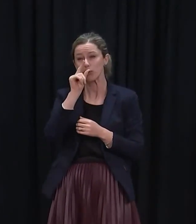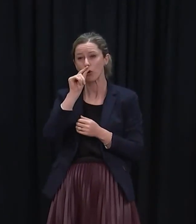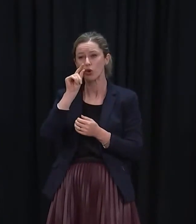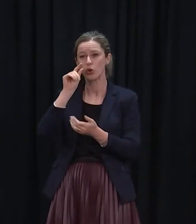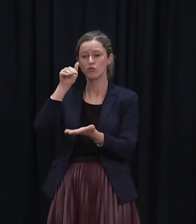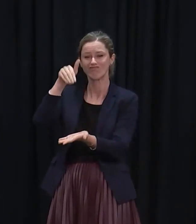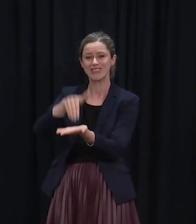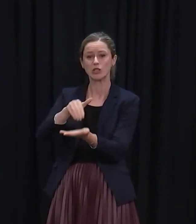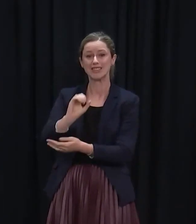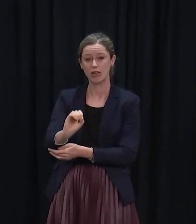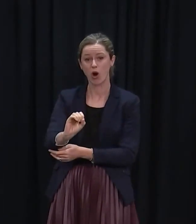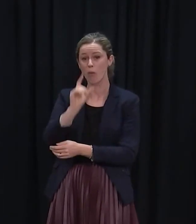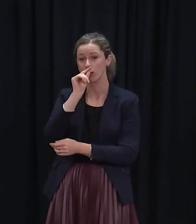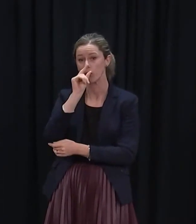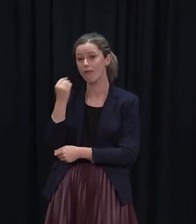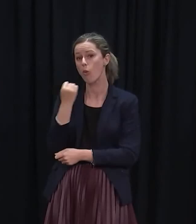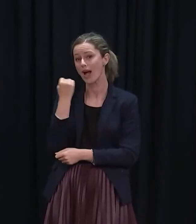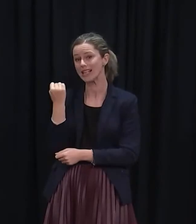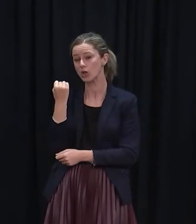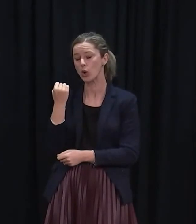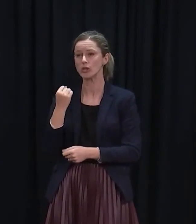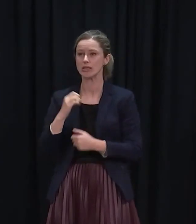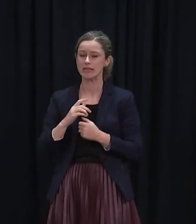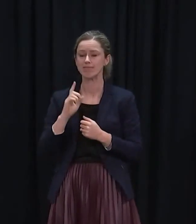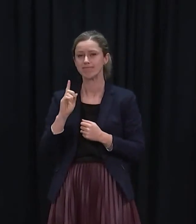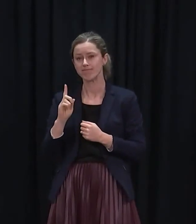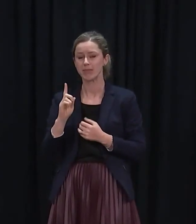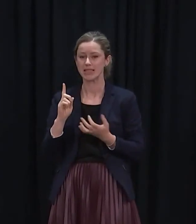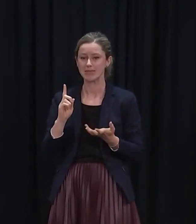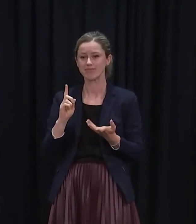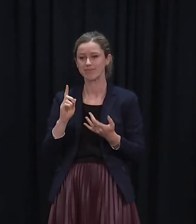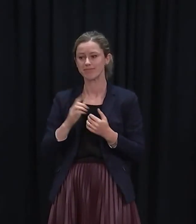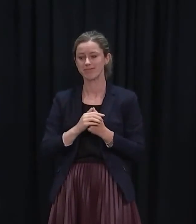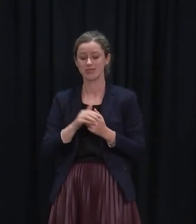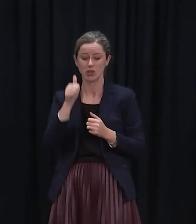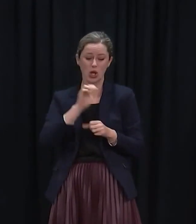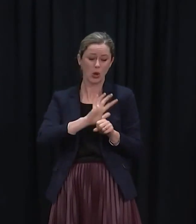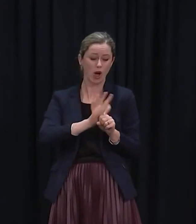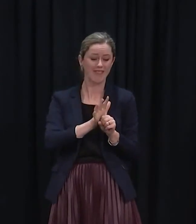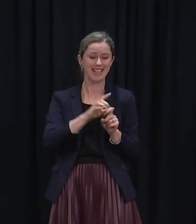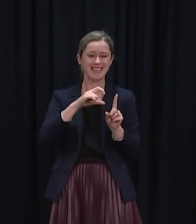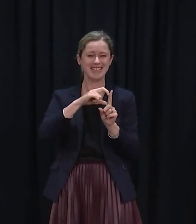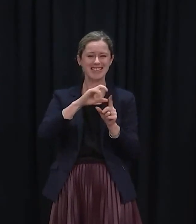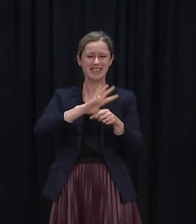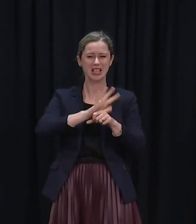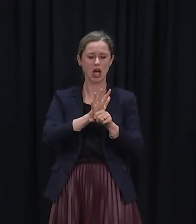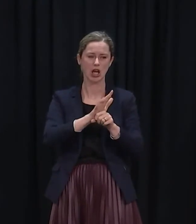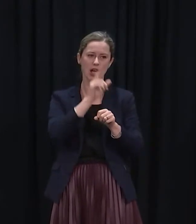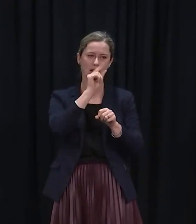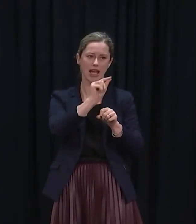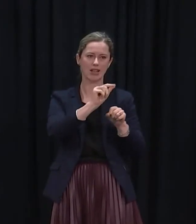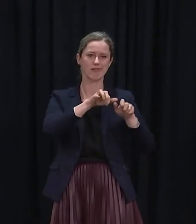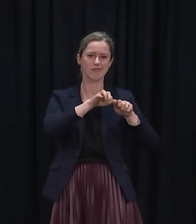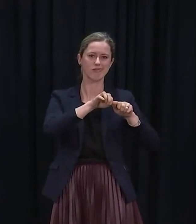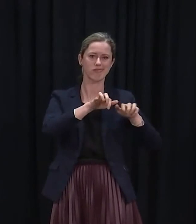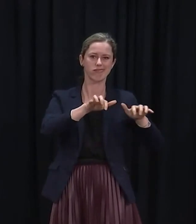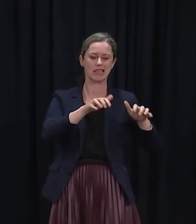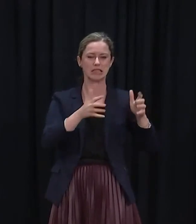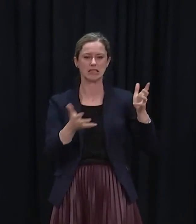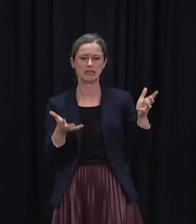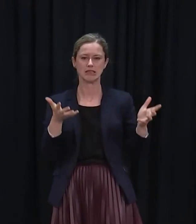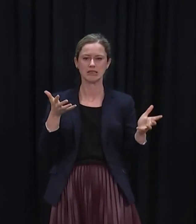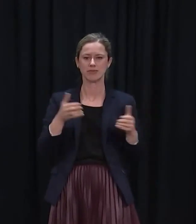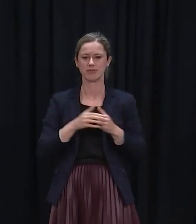certainly what we're aiming towards. But as we know with Covid-19 and with Delta in particular, events can overtake things. And